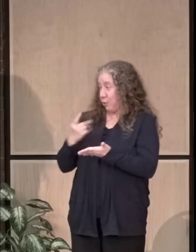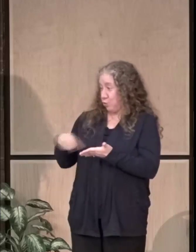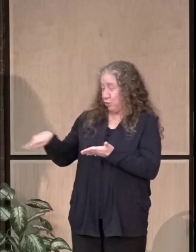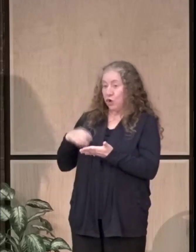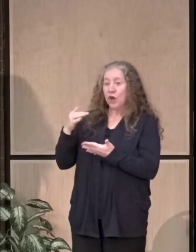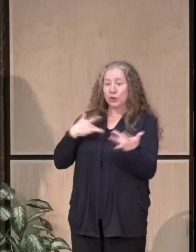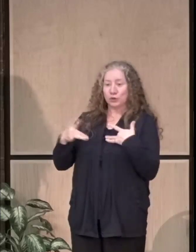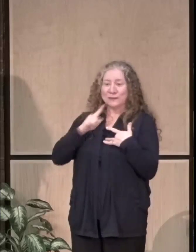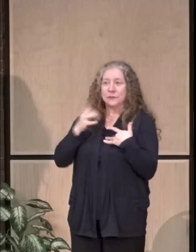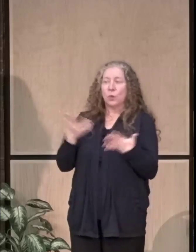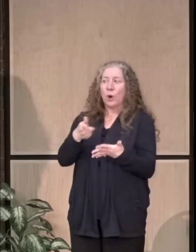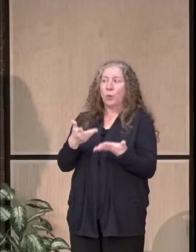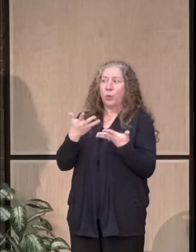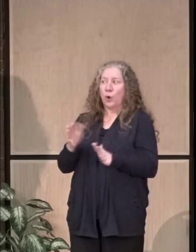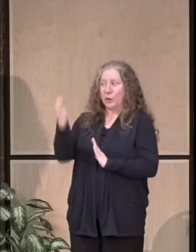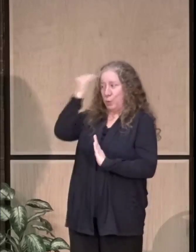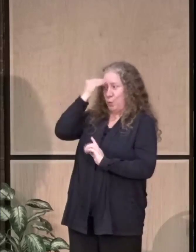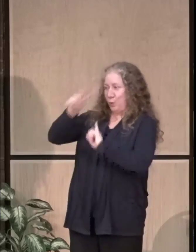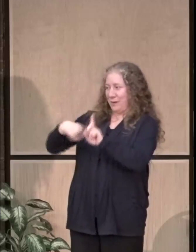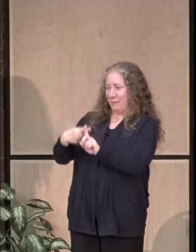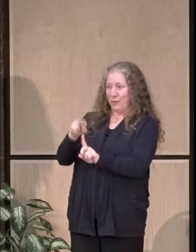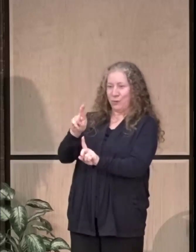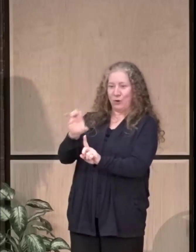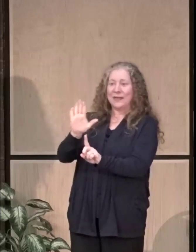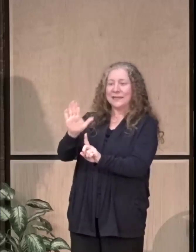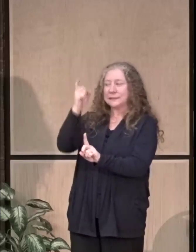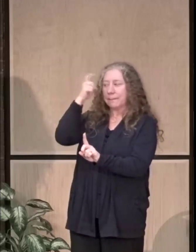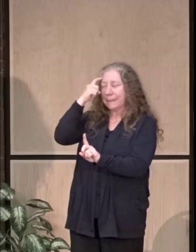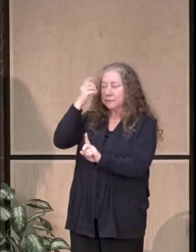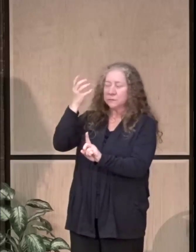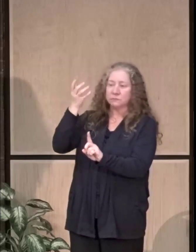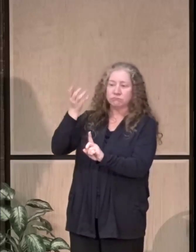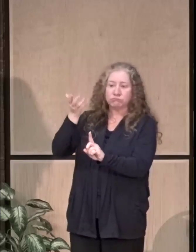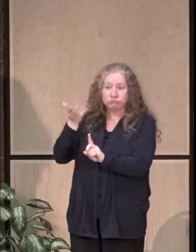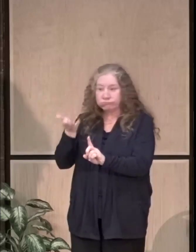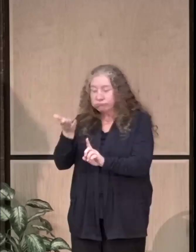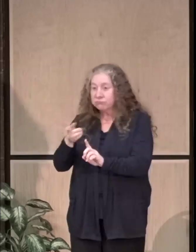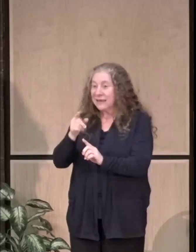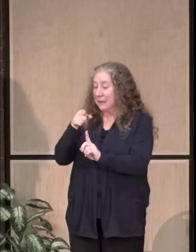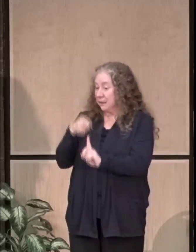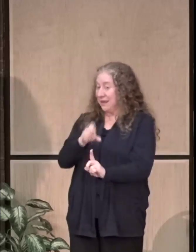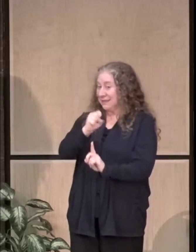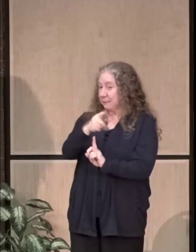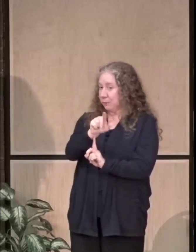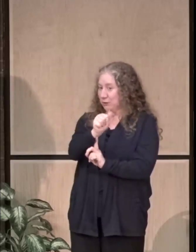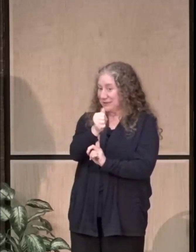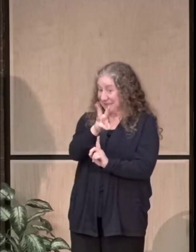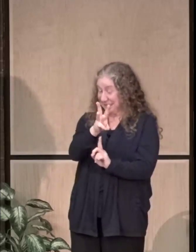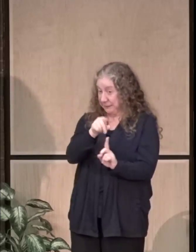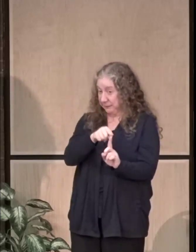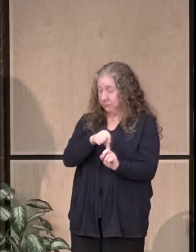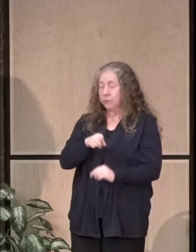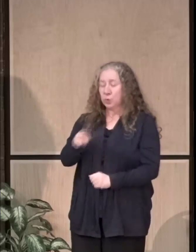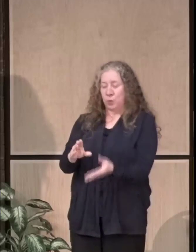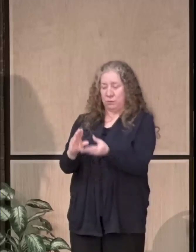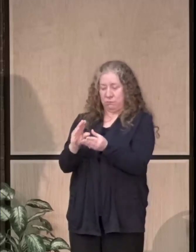known about Sergeant Card's mental health status, particularly on September 16th. And you had